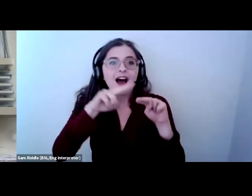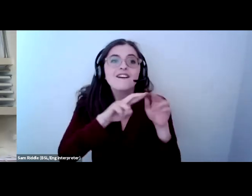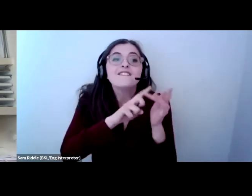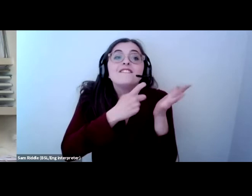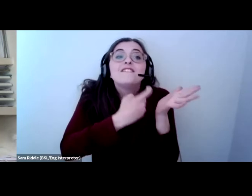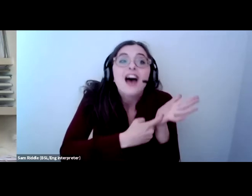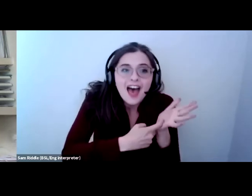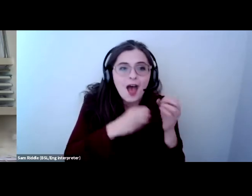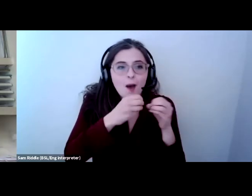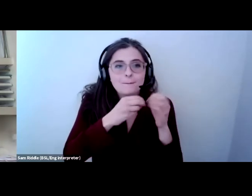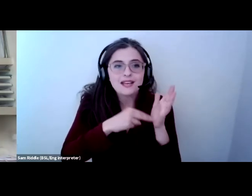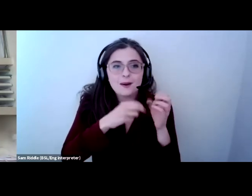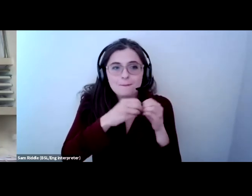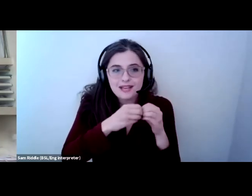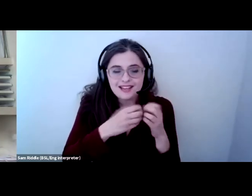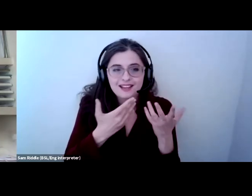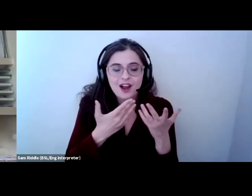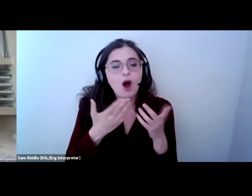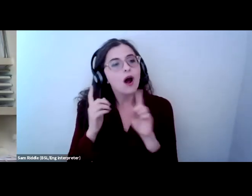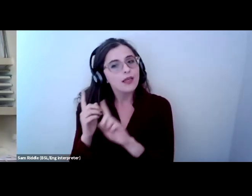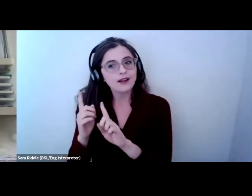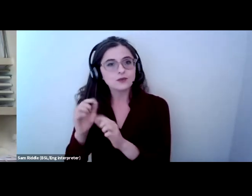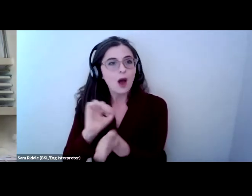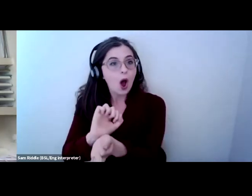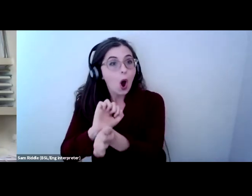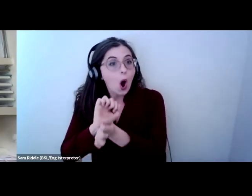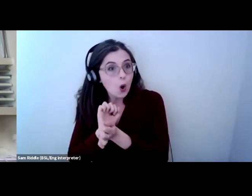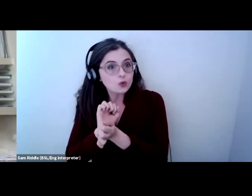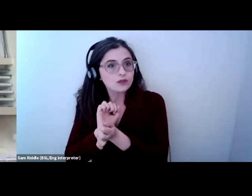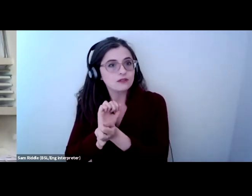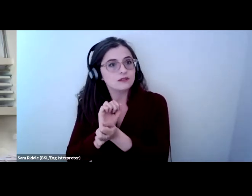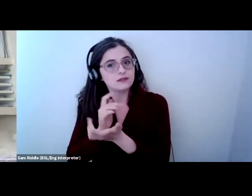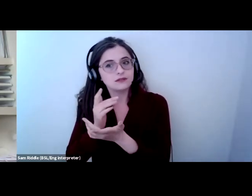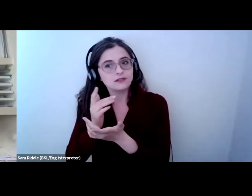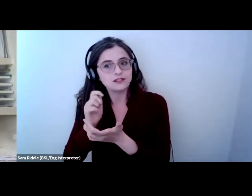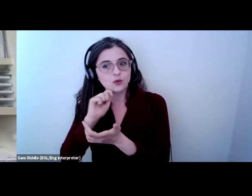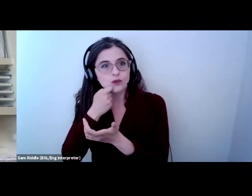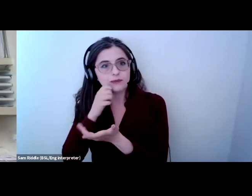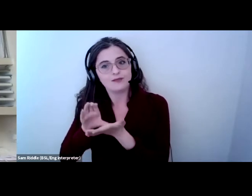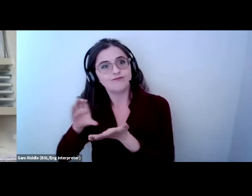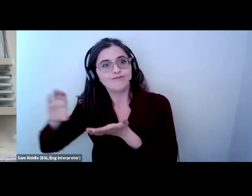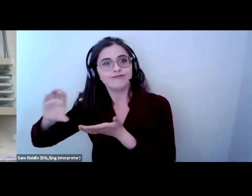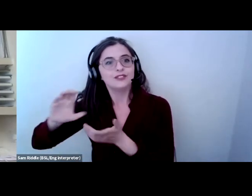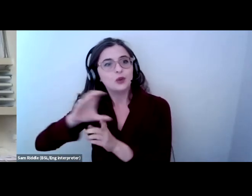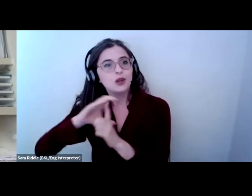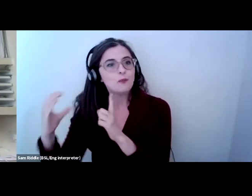hosts, like a platform similar to Airbnb, but where hosts would be contributing to the local community.